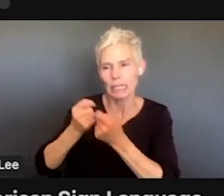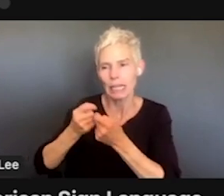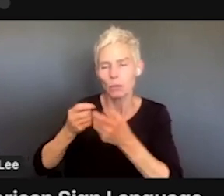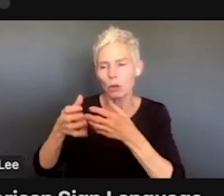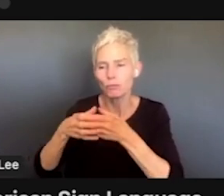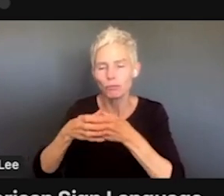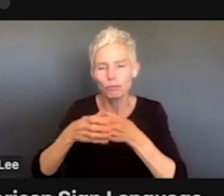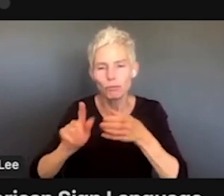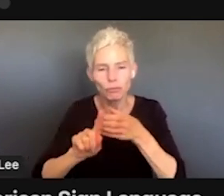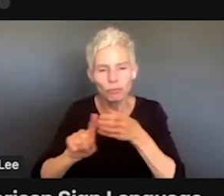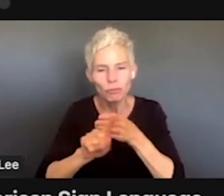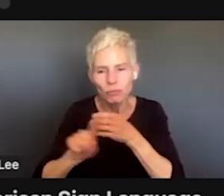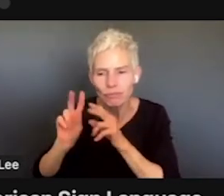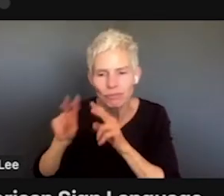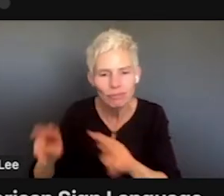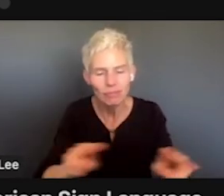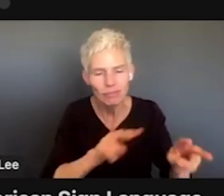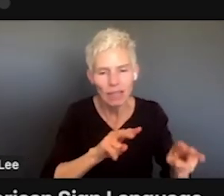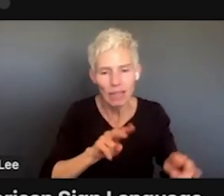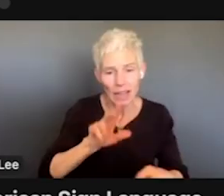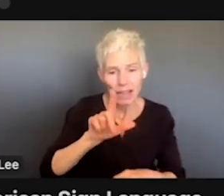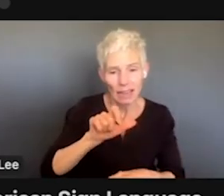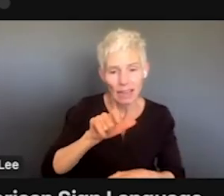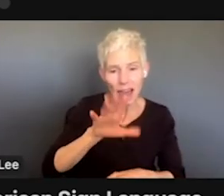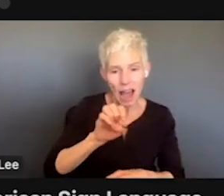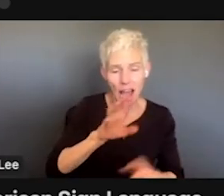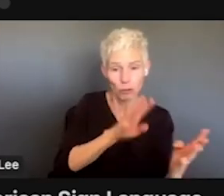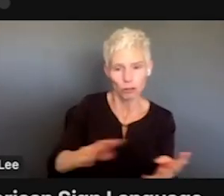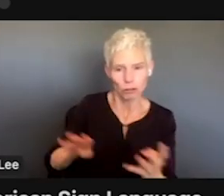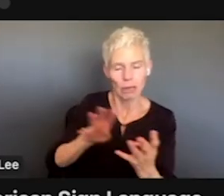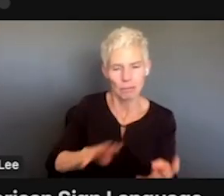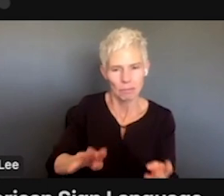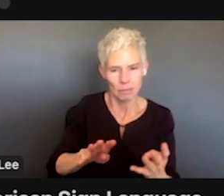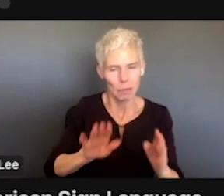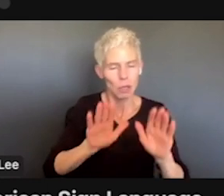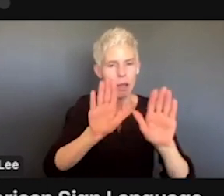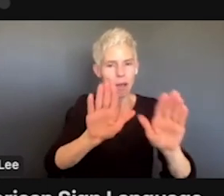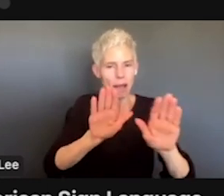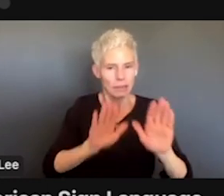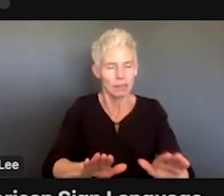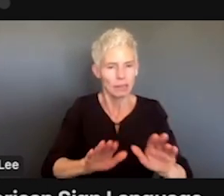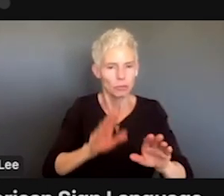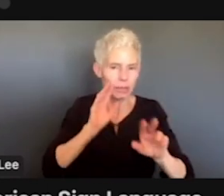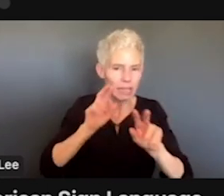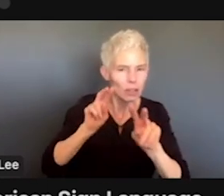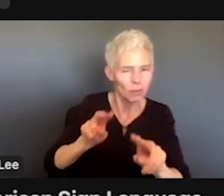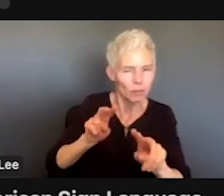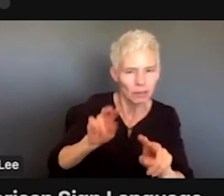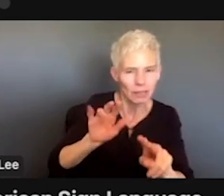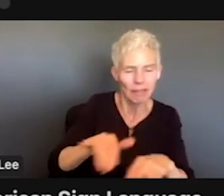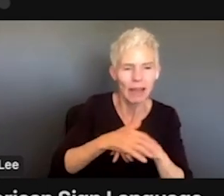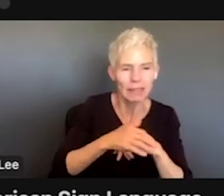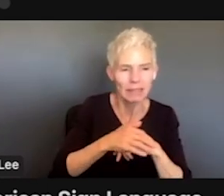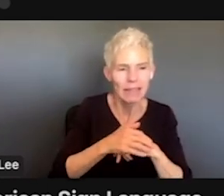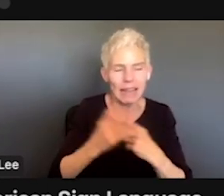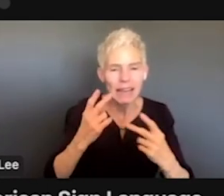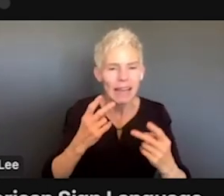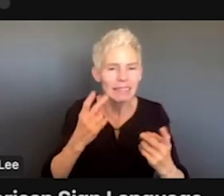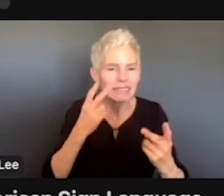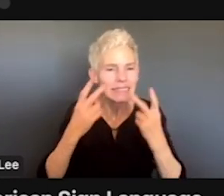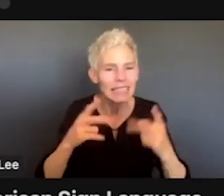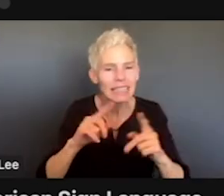streaming. So it's going to be excellent. Just really looking forward to that and seeing all the special